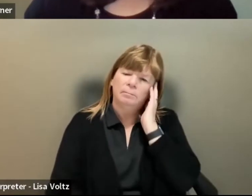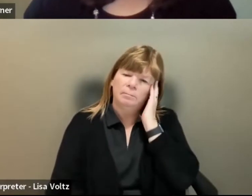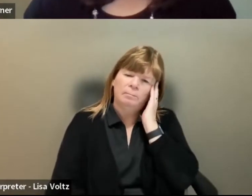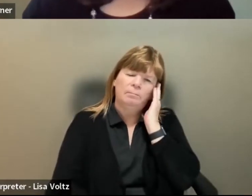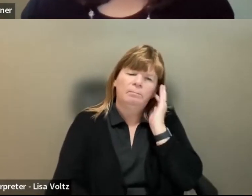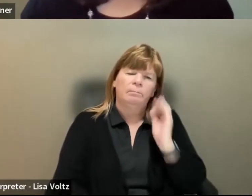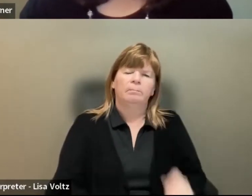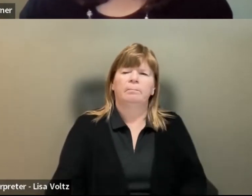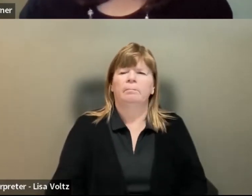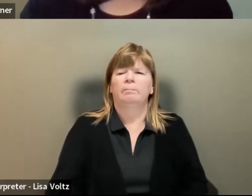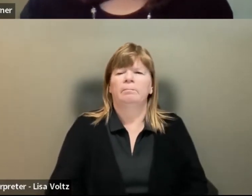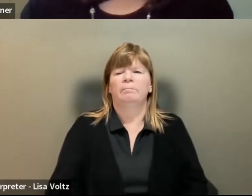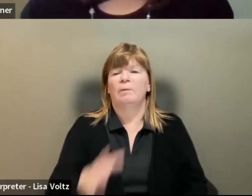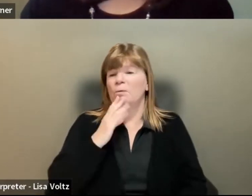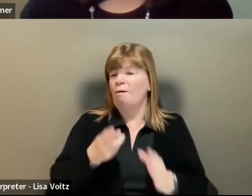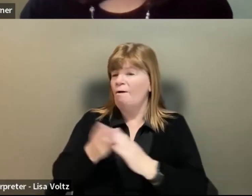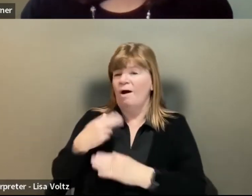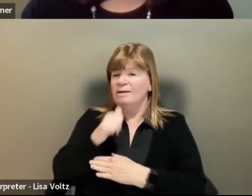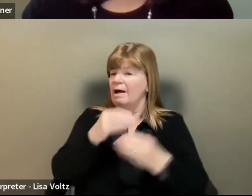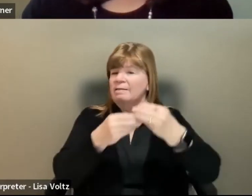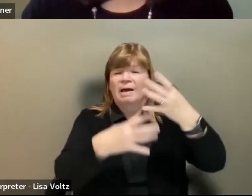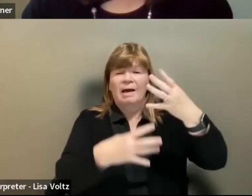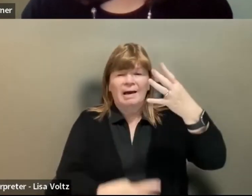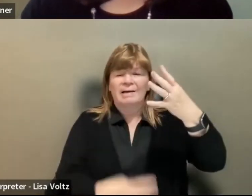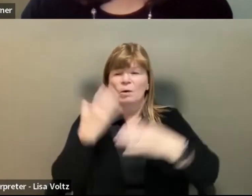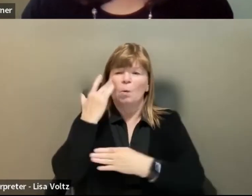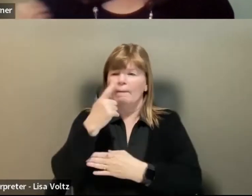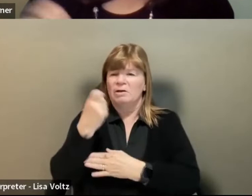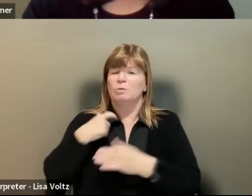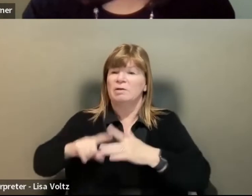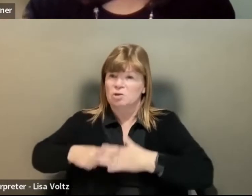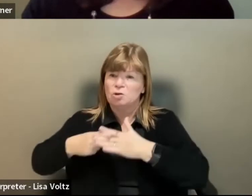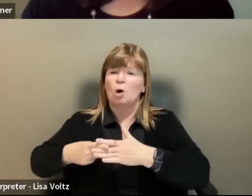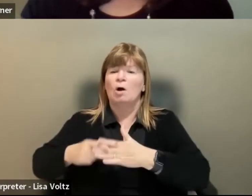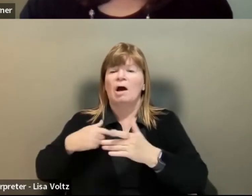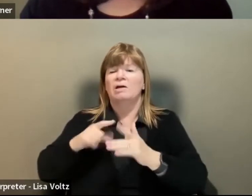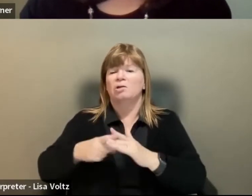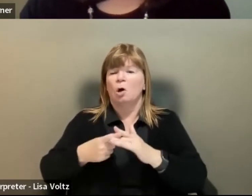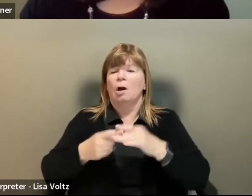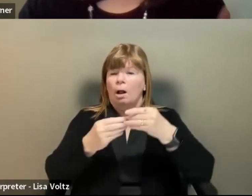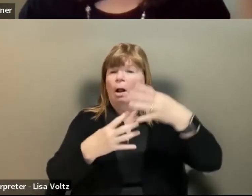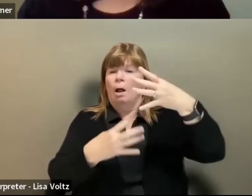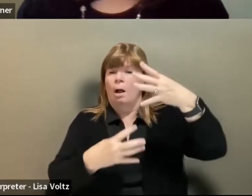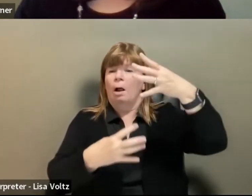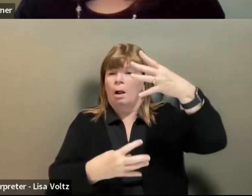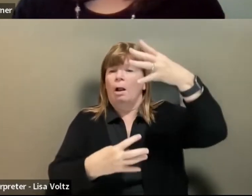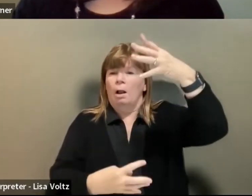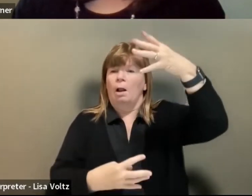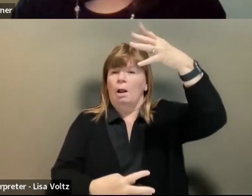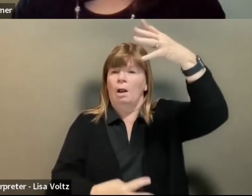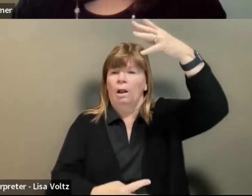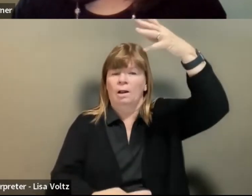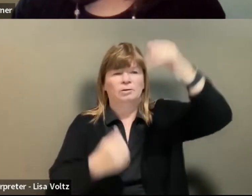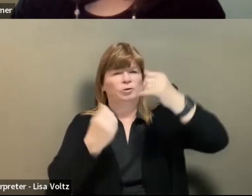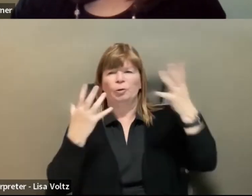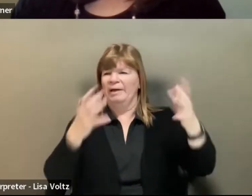I'll be honest, Maria, I didn't list them all out because we got started, I started listing so many, the slide kept growing,